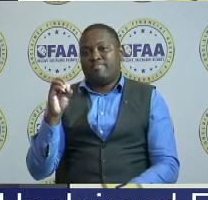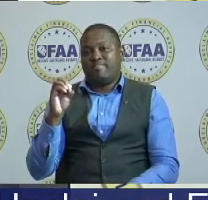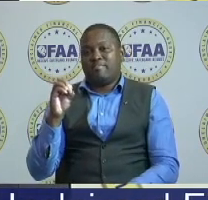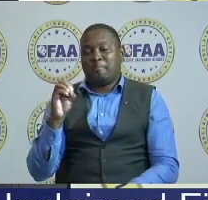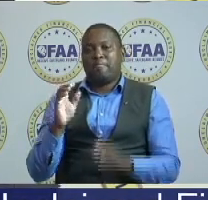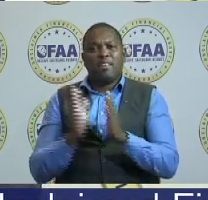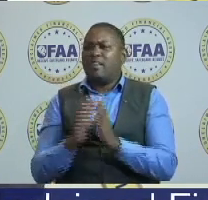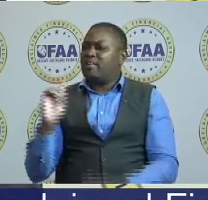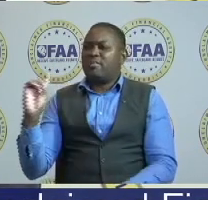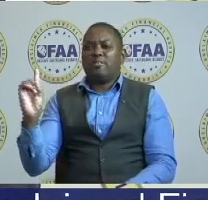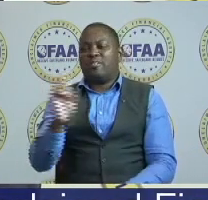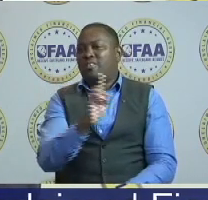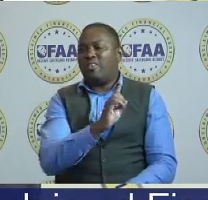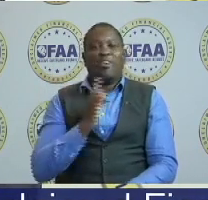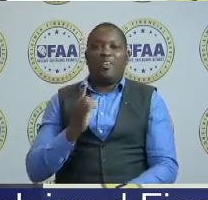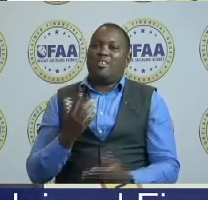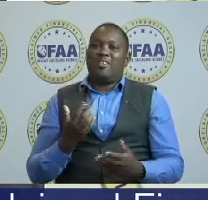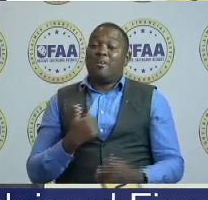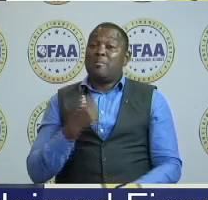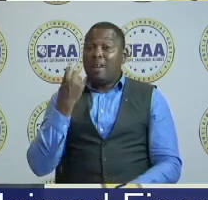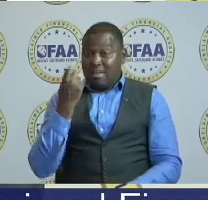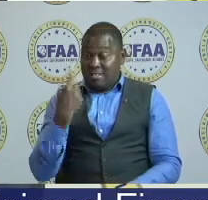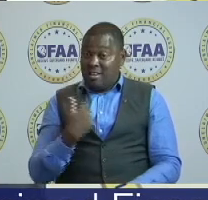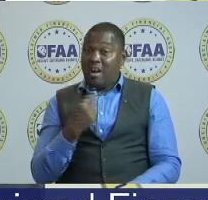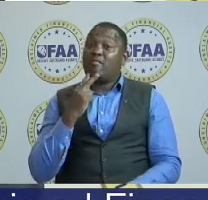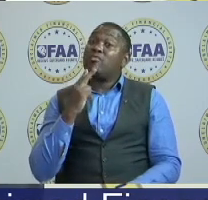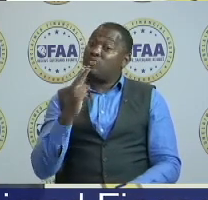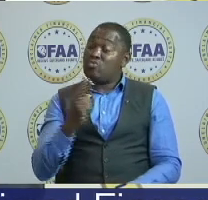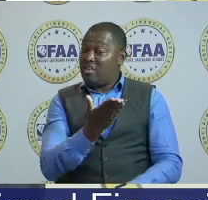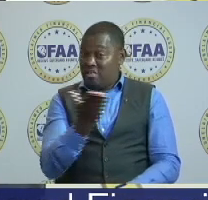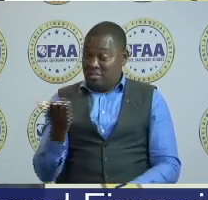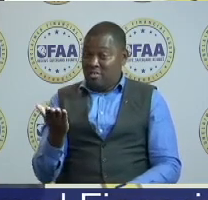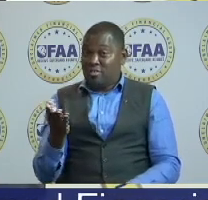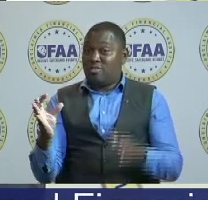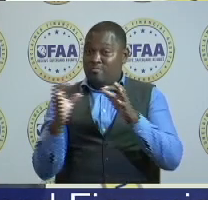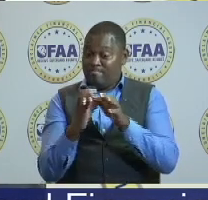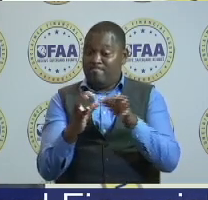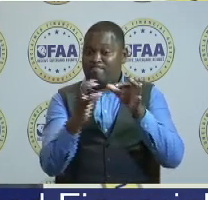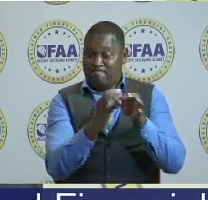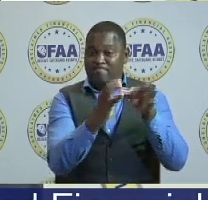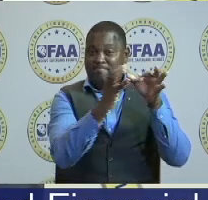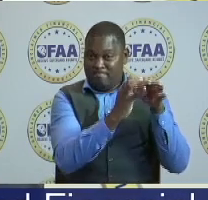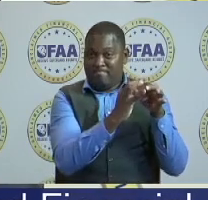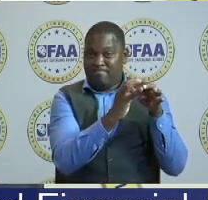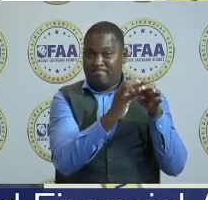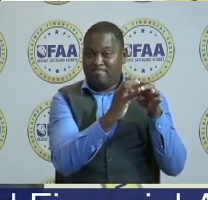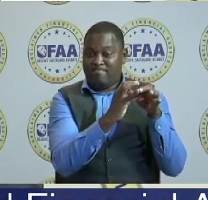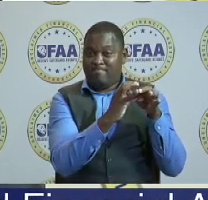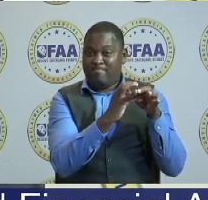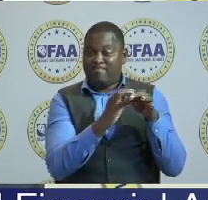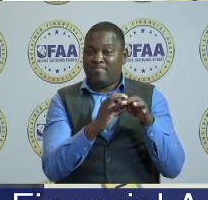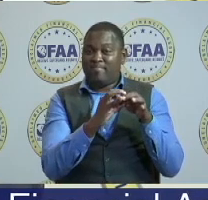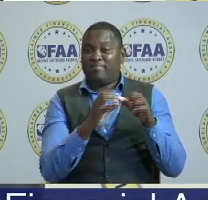and all of you. I understand that there's over 200 of you that have joined us online this